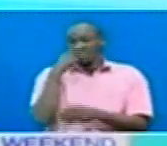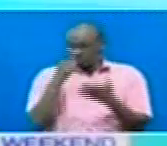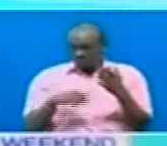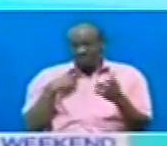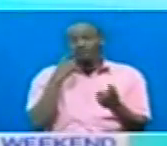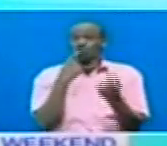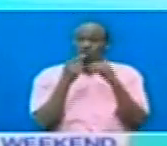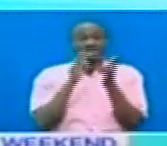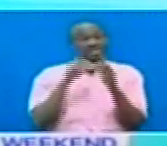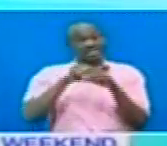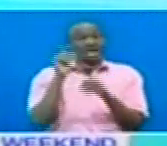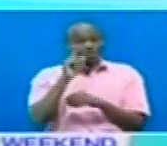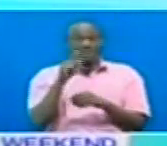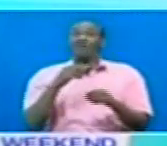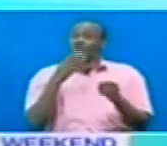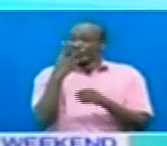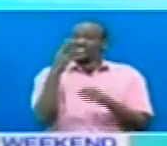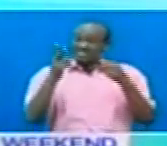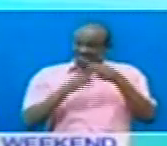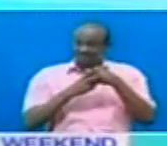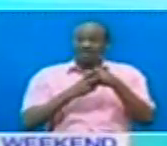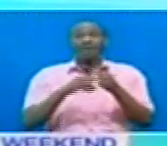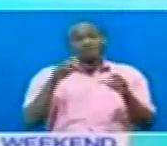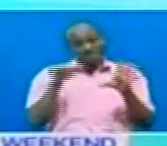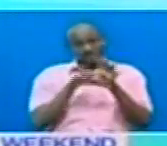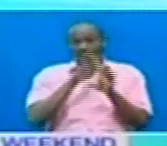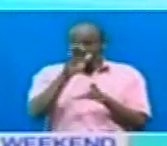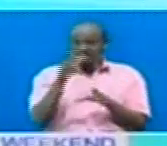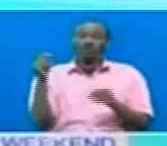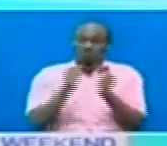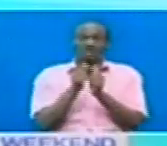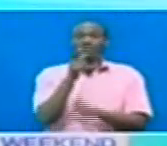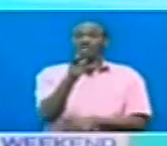Nairobi accompanied by 47 members of the Narok County Assembly.